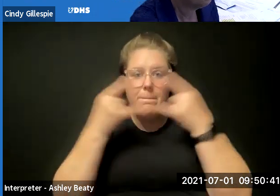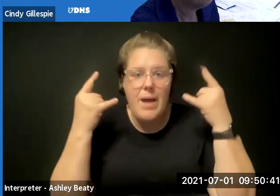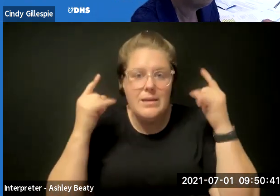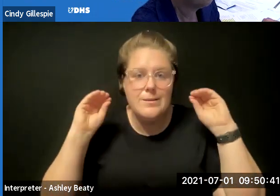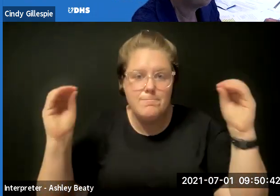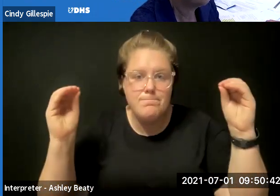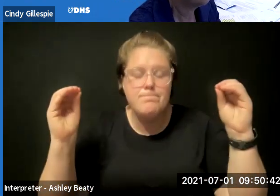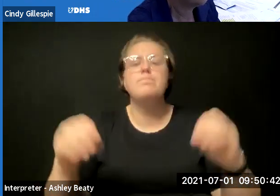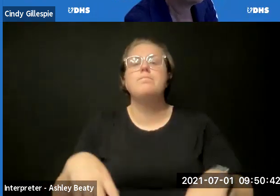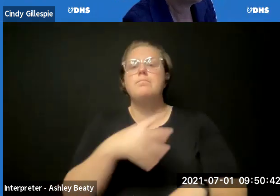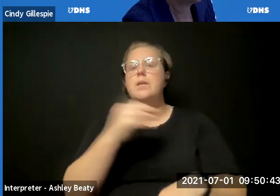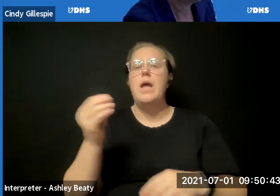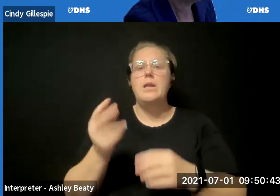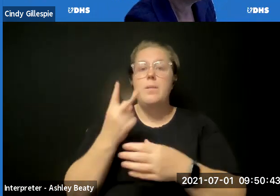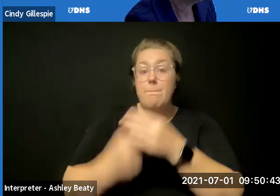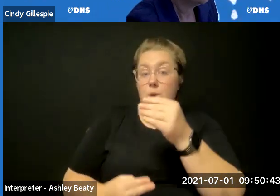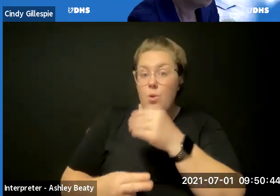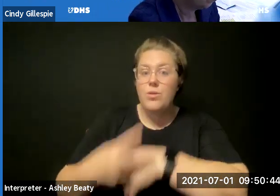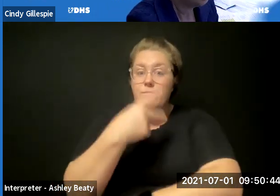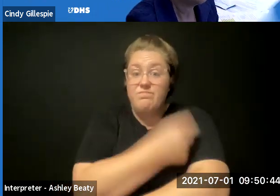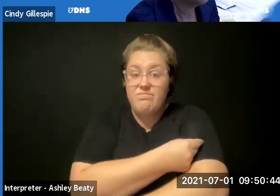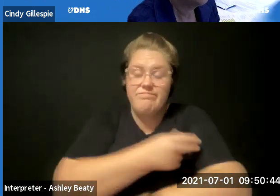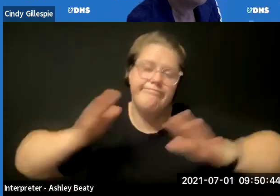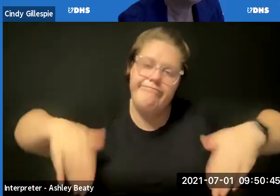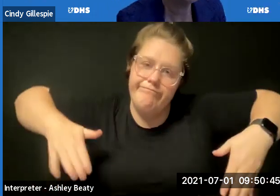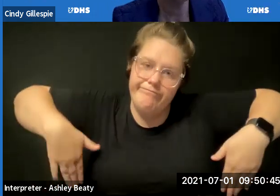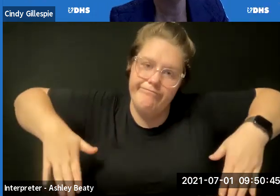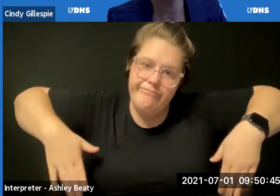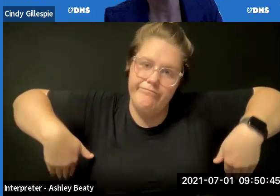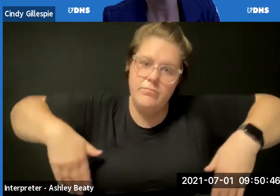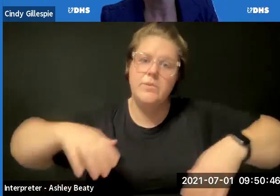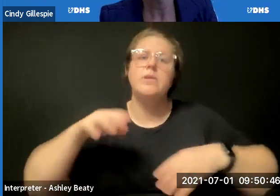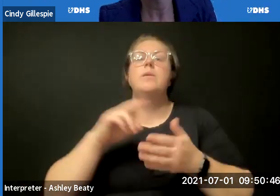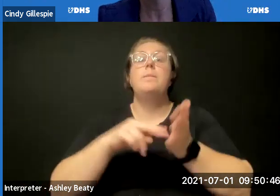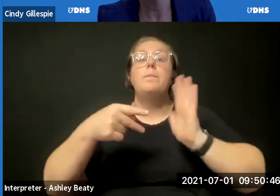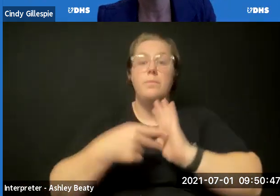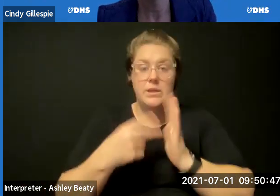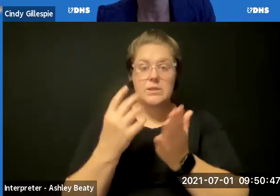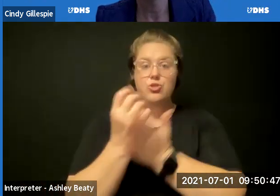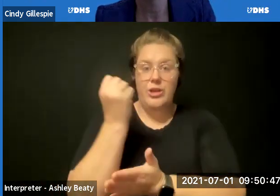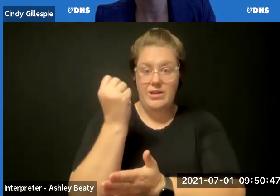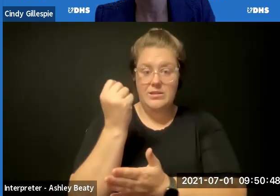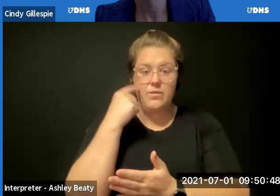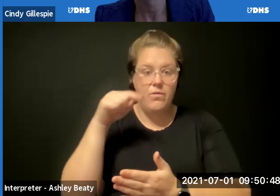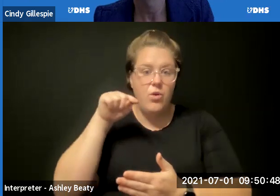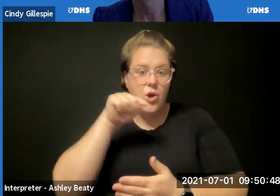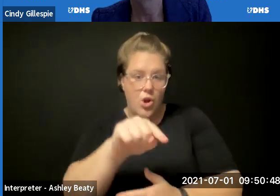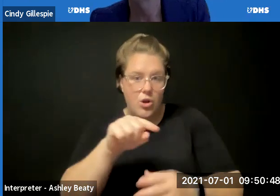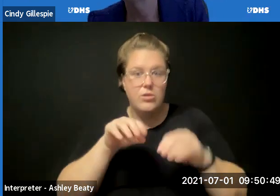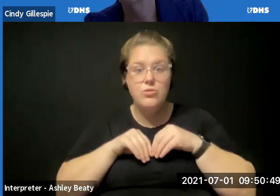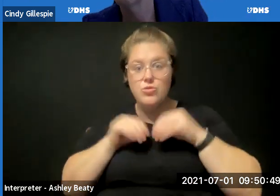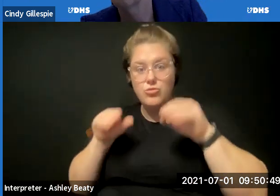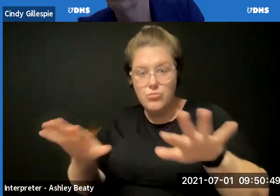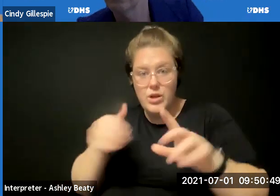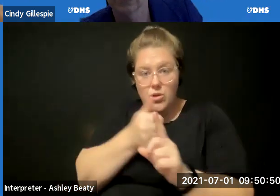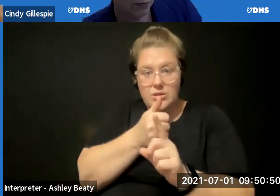neither one was vaccinated in that. So the chances of her being able to transmit it were higher because she was unvaccinated.